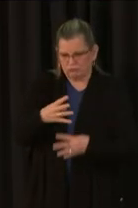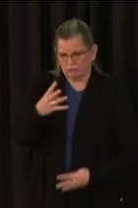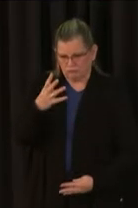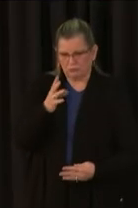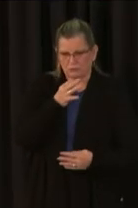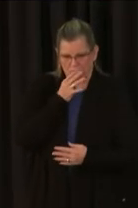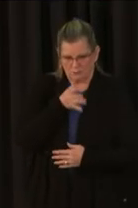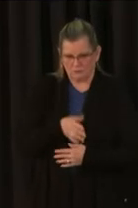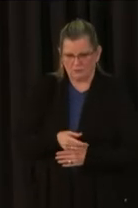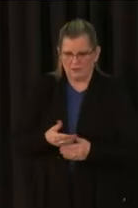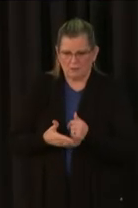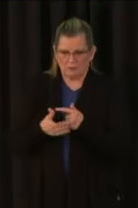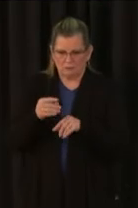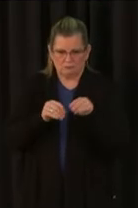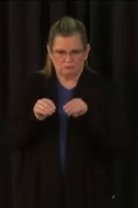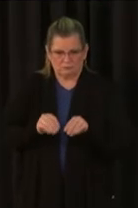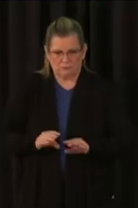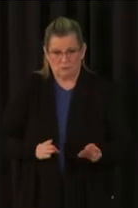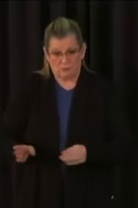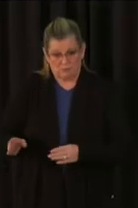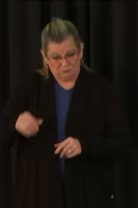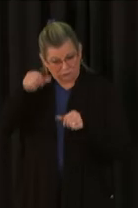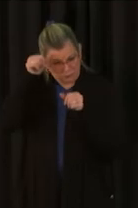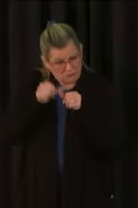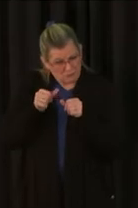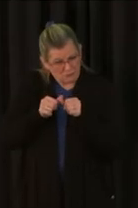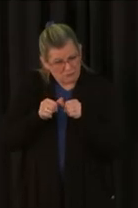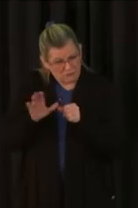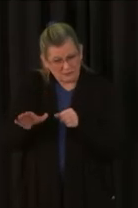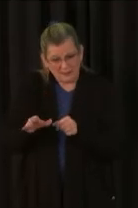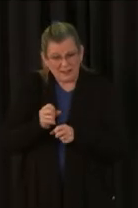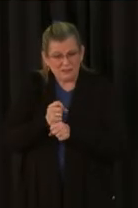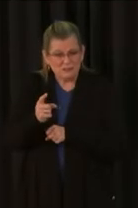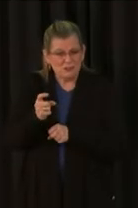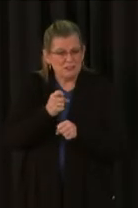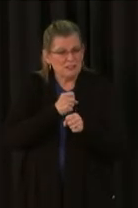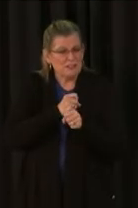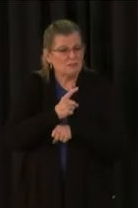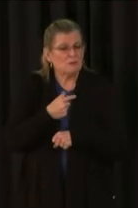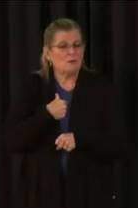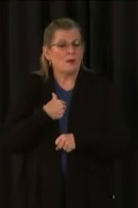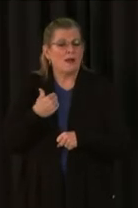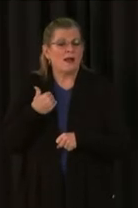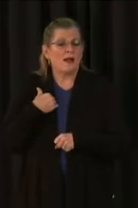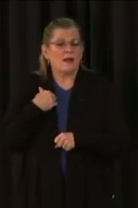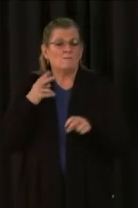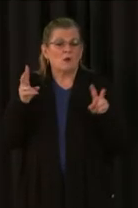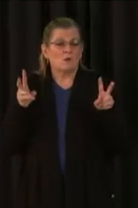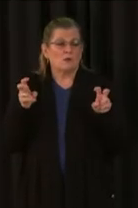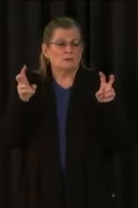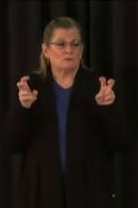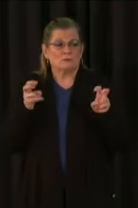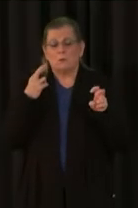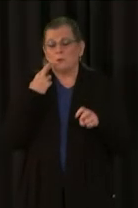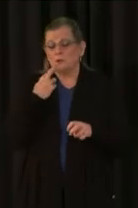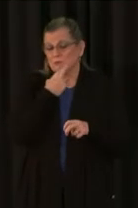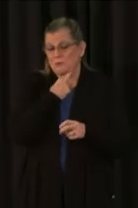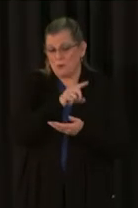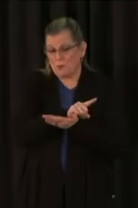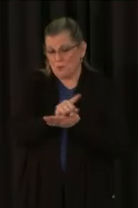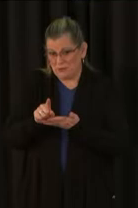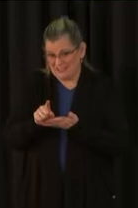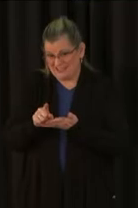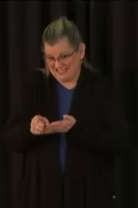we're slated to go into Restaurant Week next week. However, they have pushed that